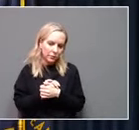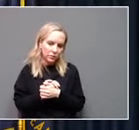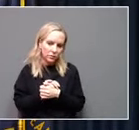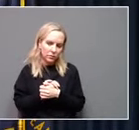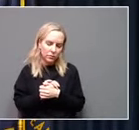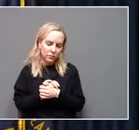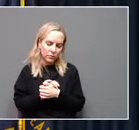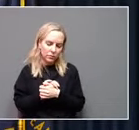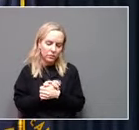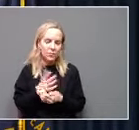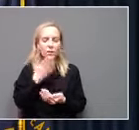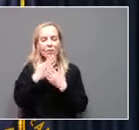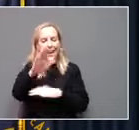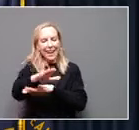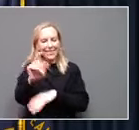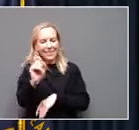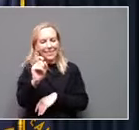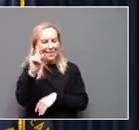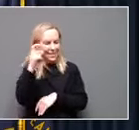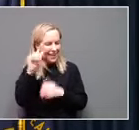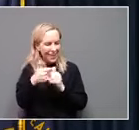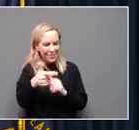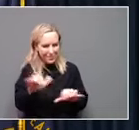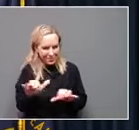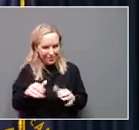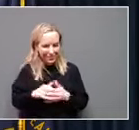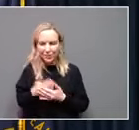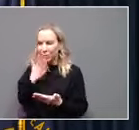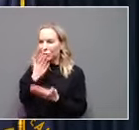Good afternoon, Governor. How are you? Good.